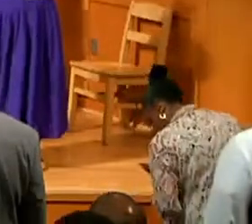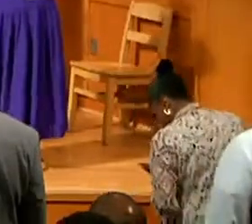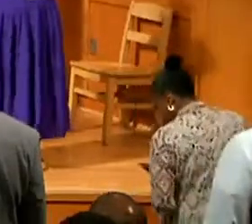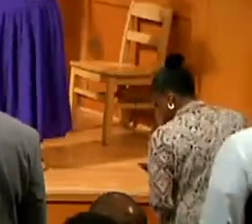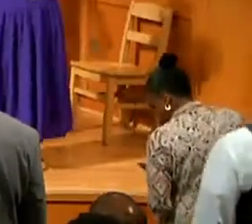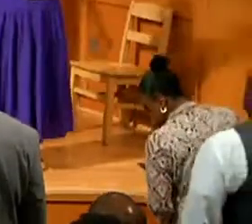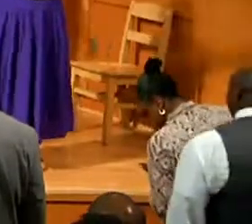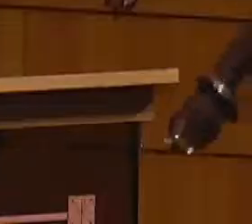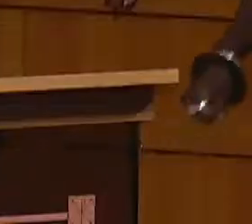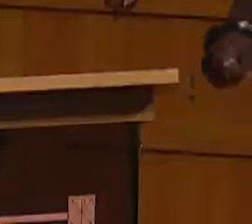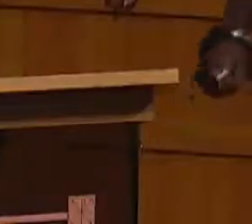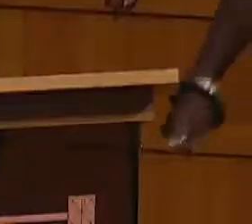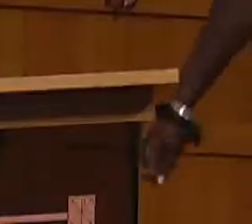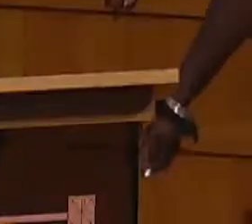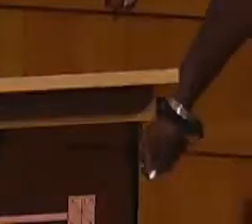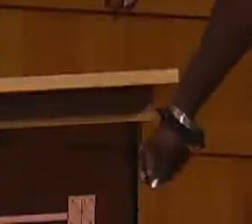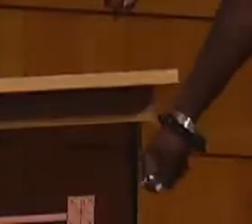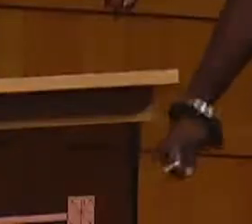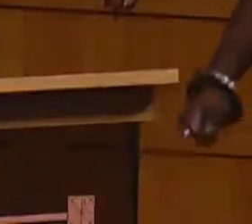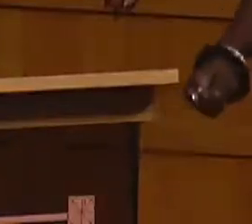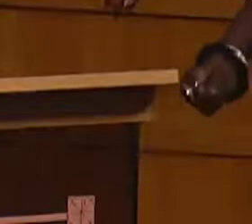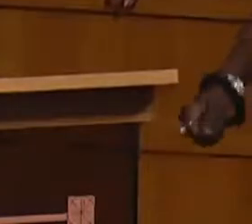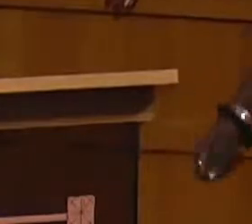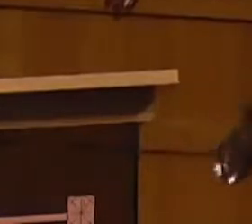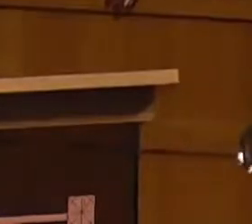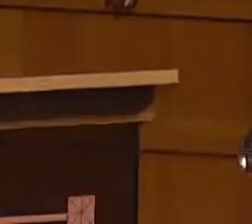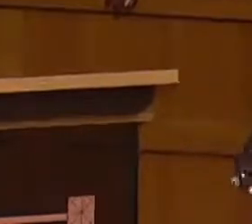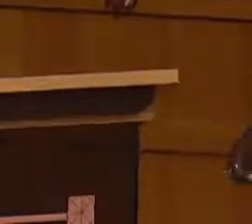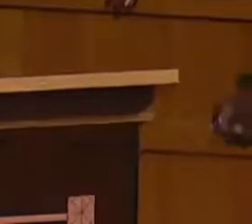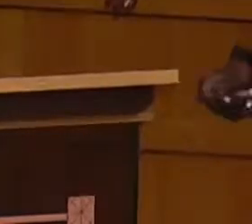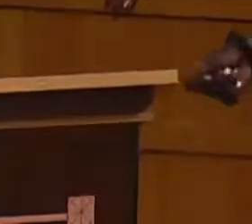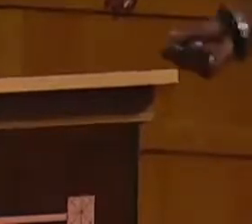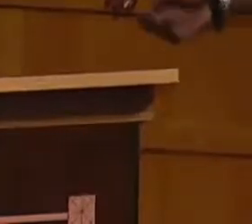you're standing, bow with me in a word of prayer.